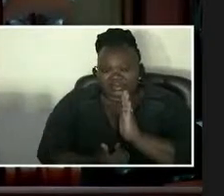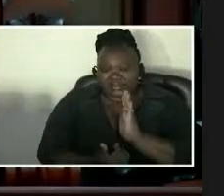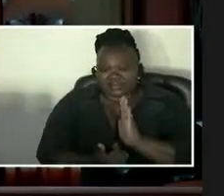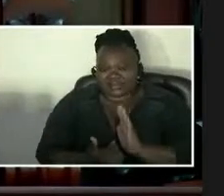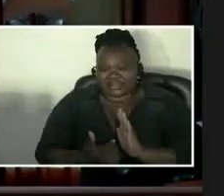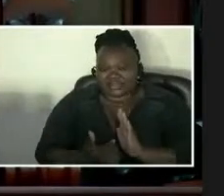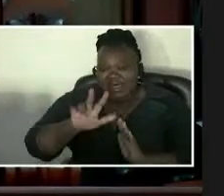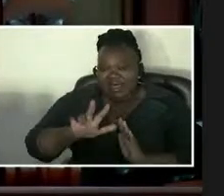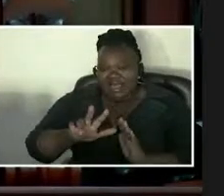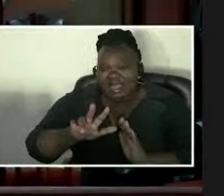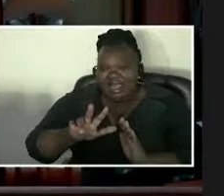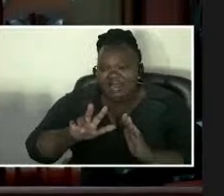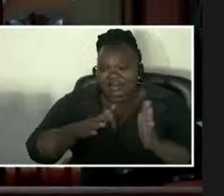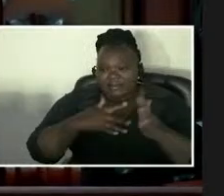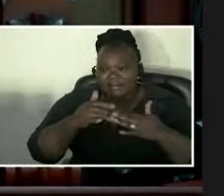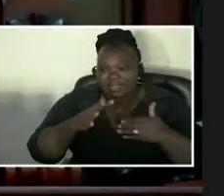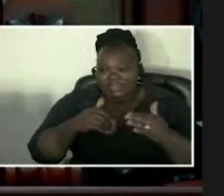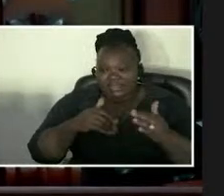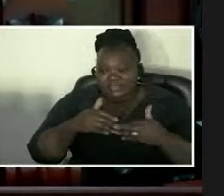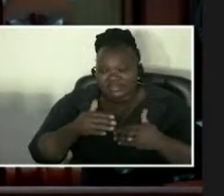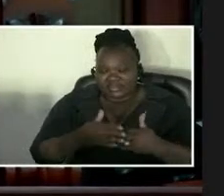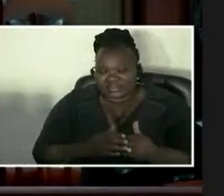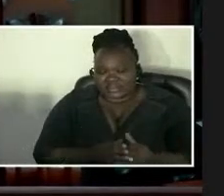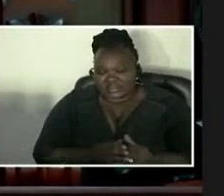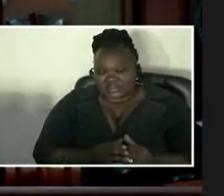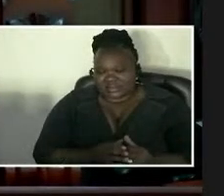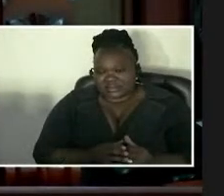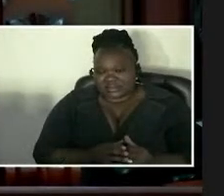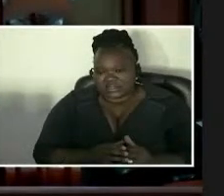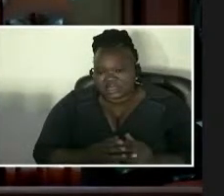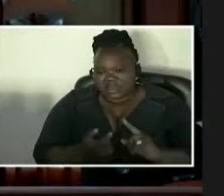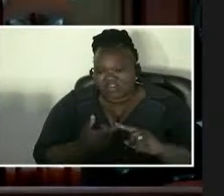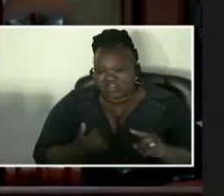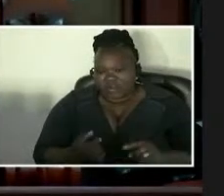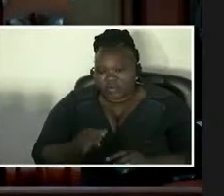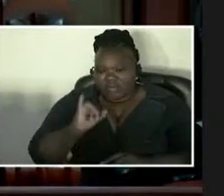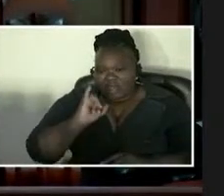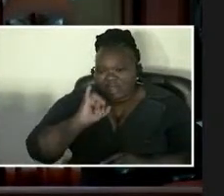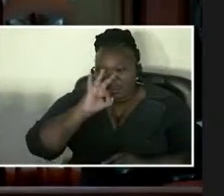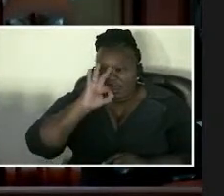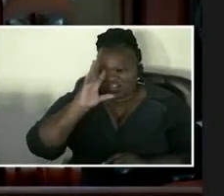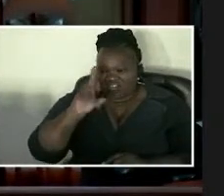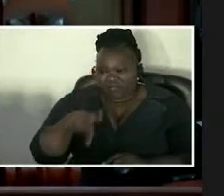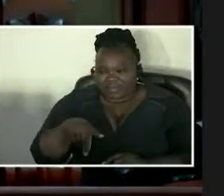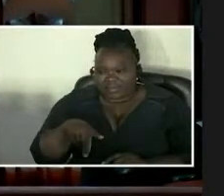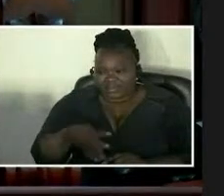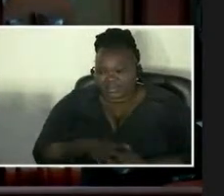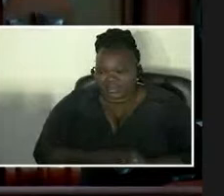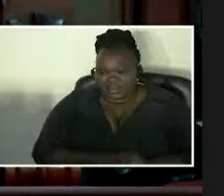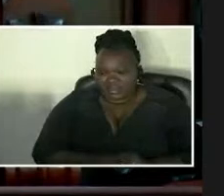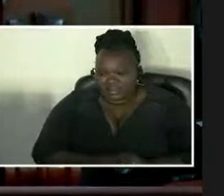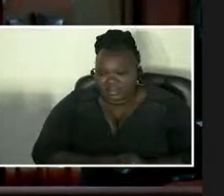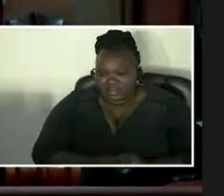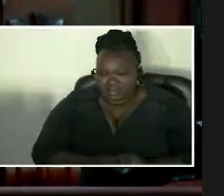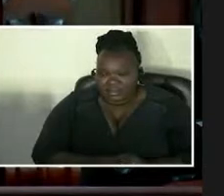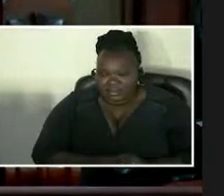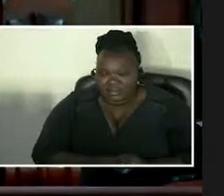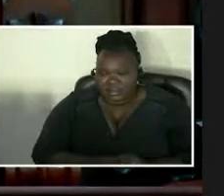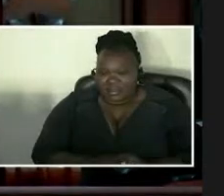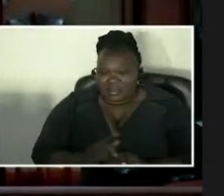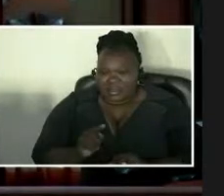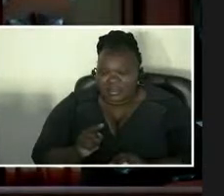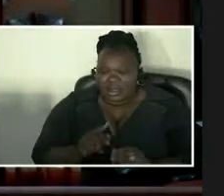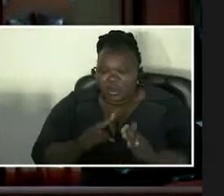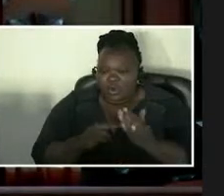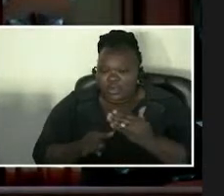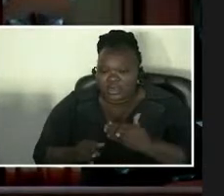eight minutes to debate she comes from mingata freedom party and she is